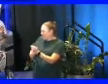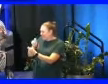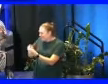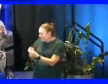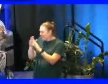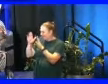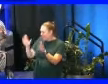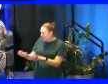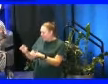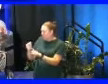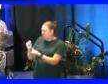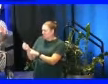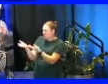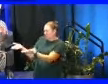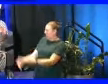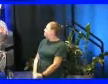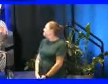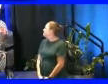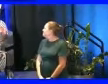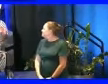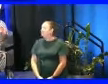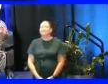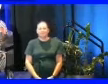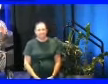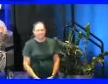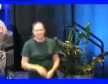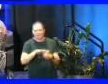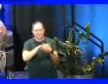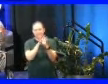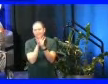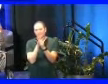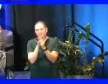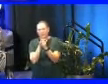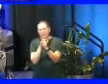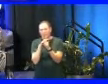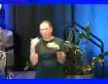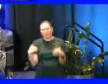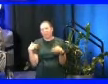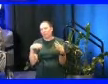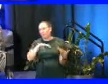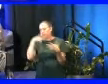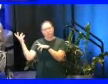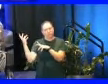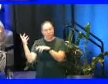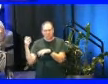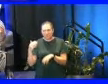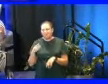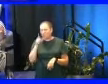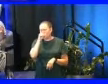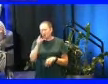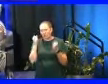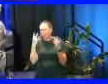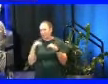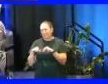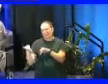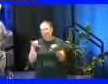specific housing situation? Pandemic did a number on me, which I'm sure has done a number on your